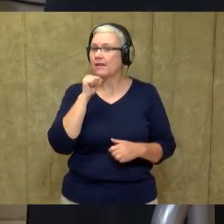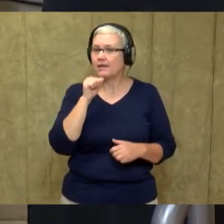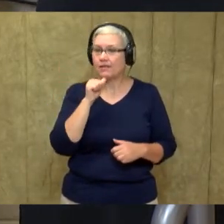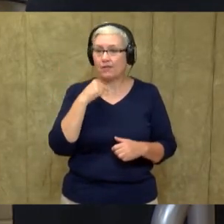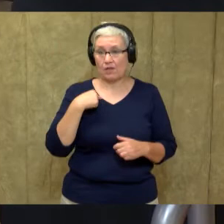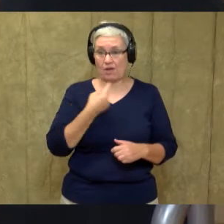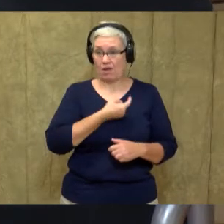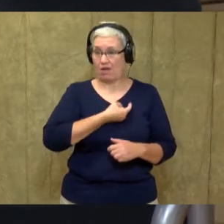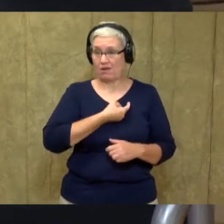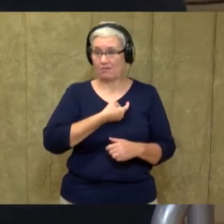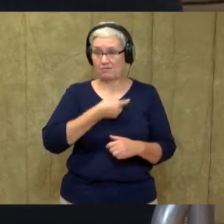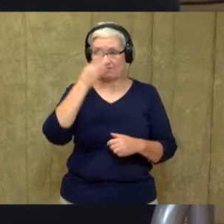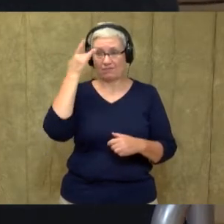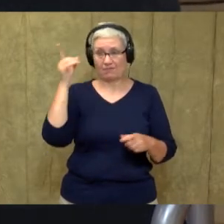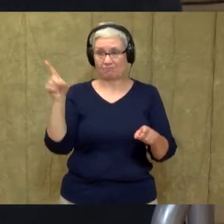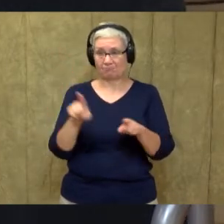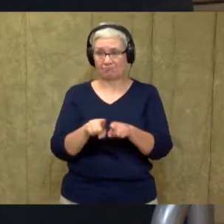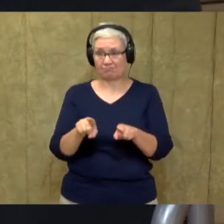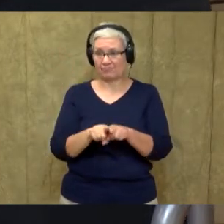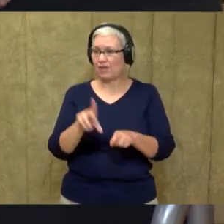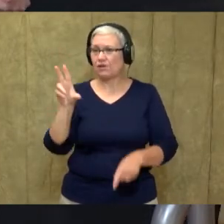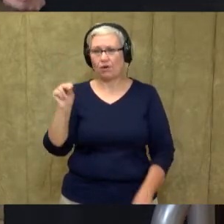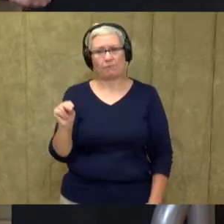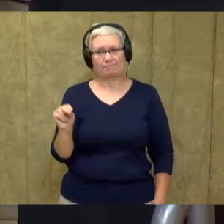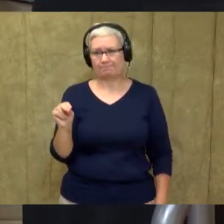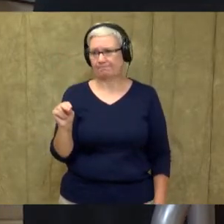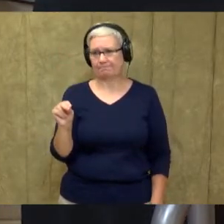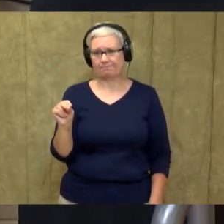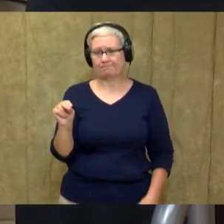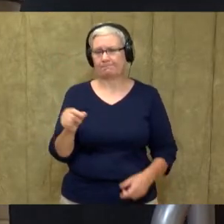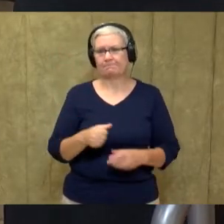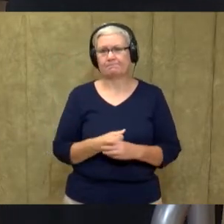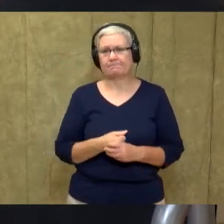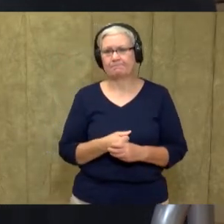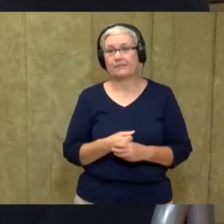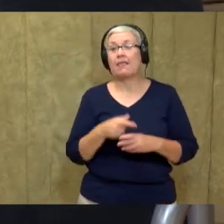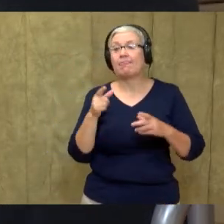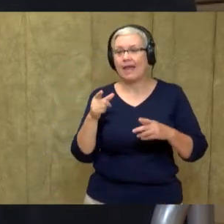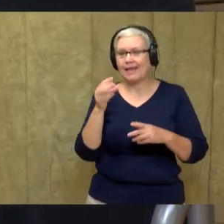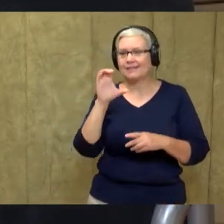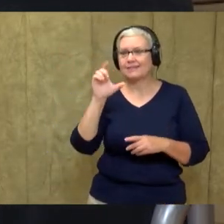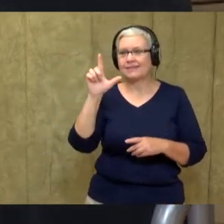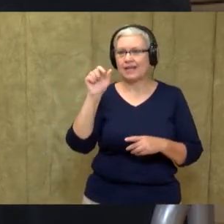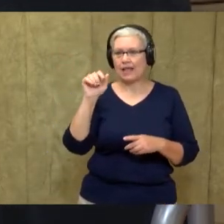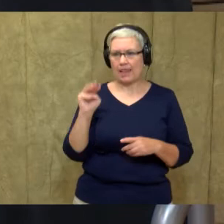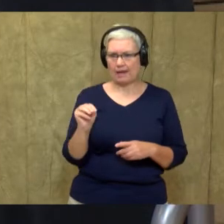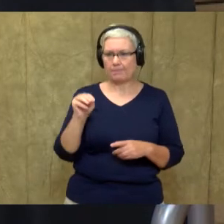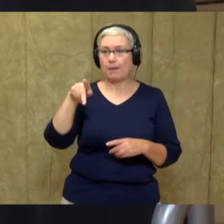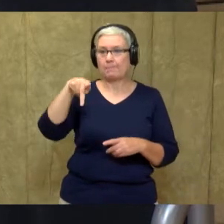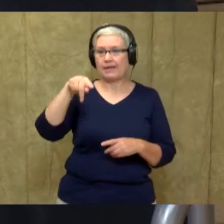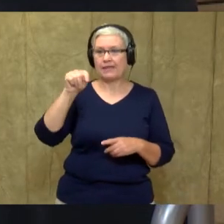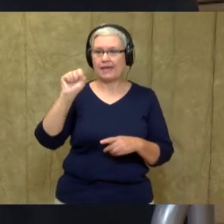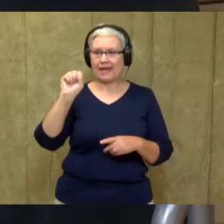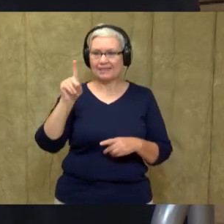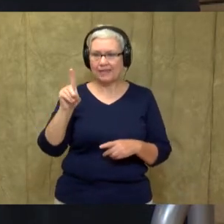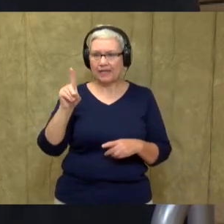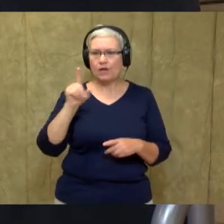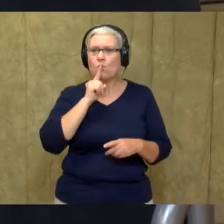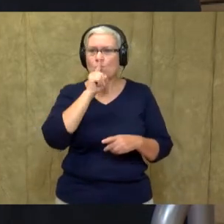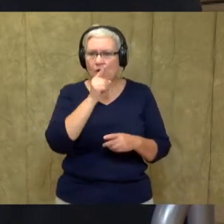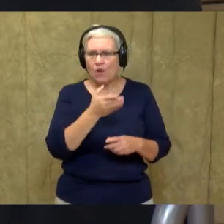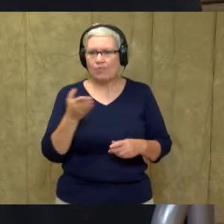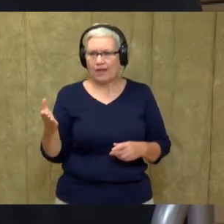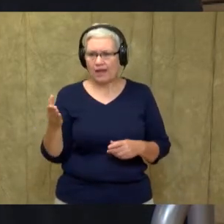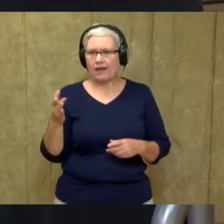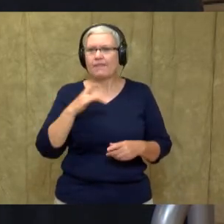us. That's his claim right there. He comes right out and says, PTSD is a real thing for